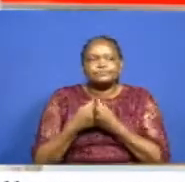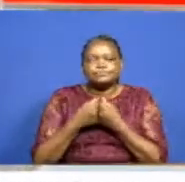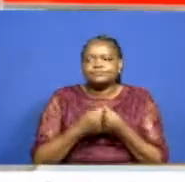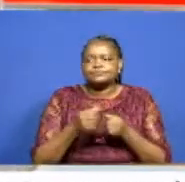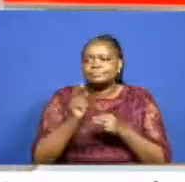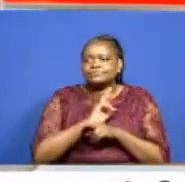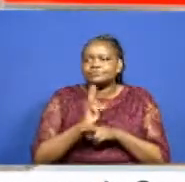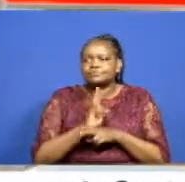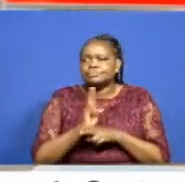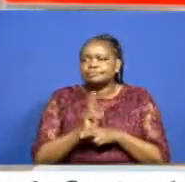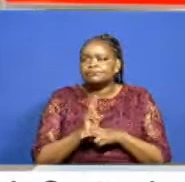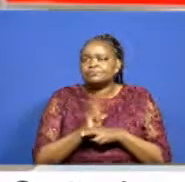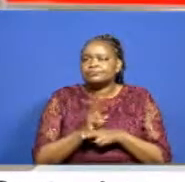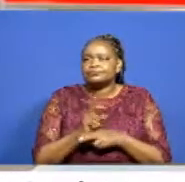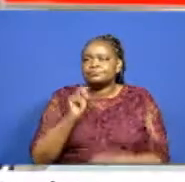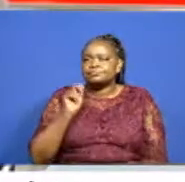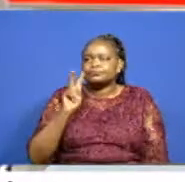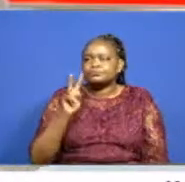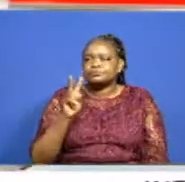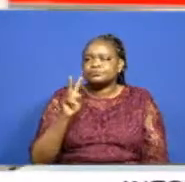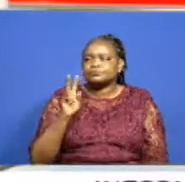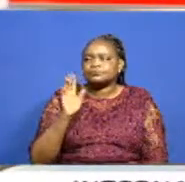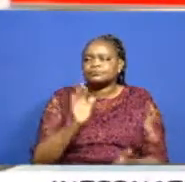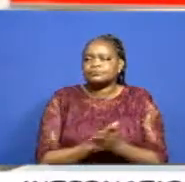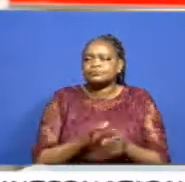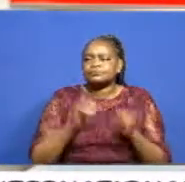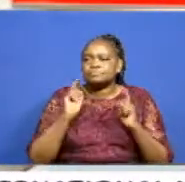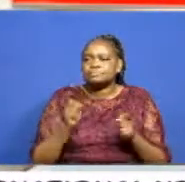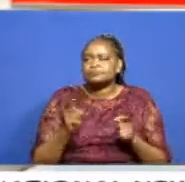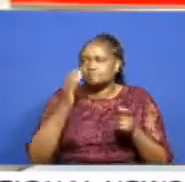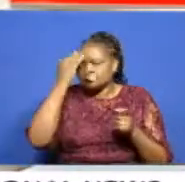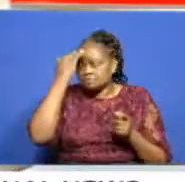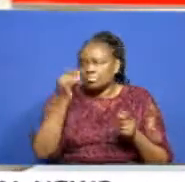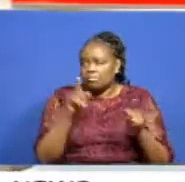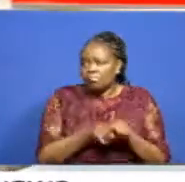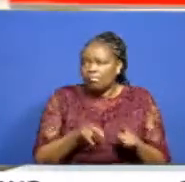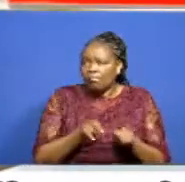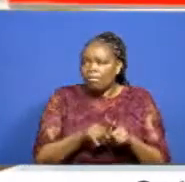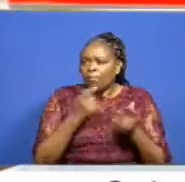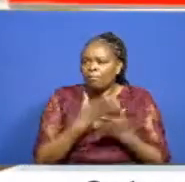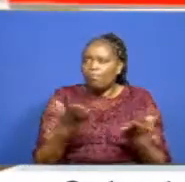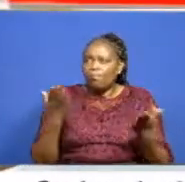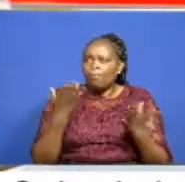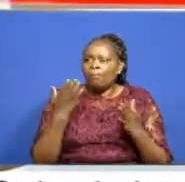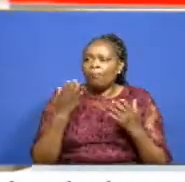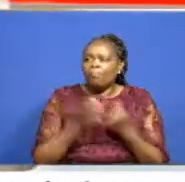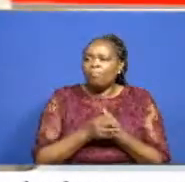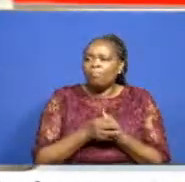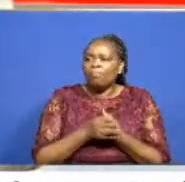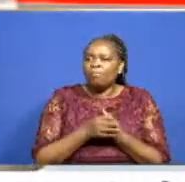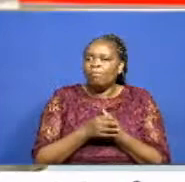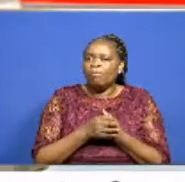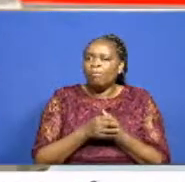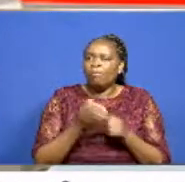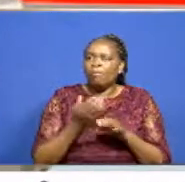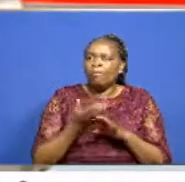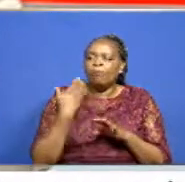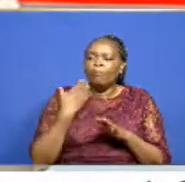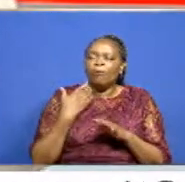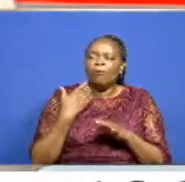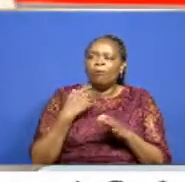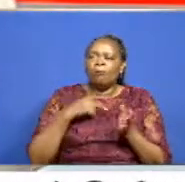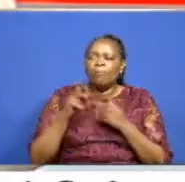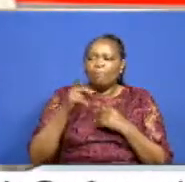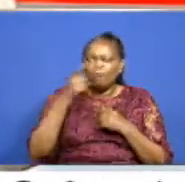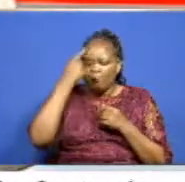using the TV and even the radio, because the same gadgets were not initially bought for the purposes